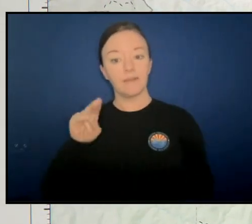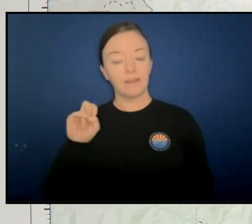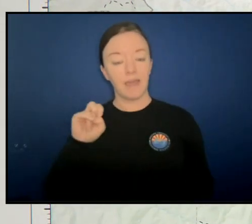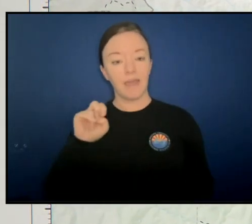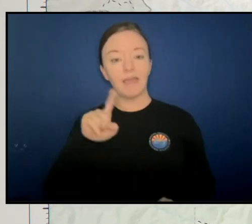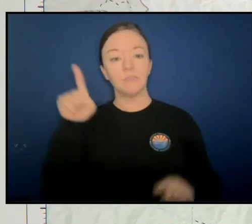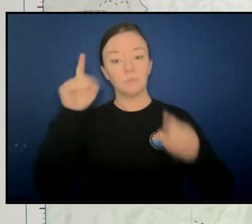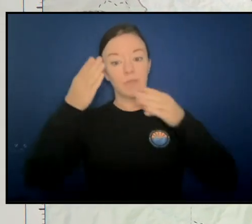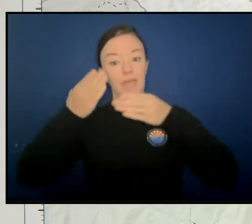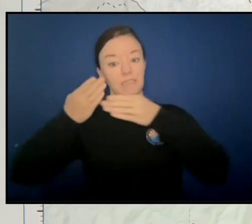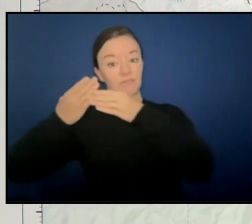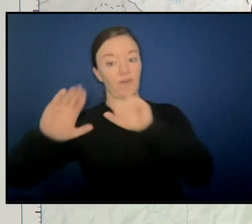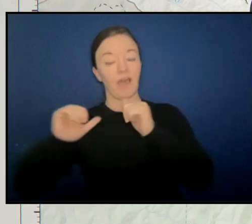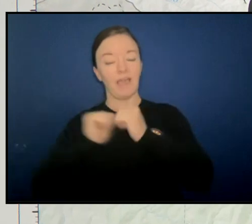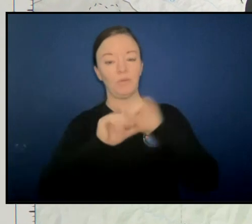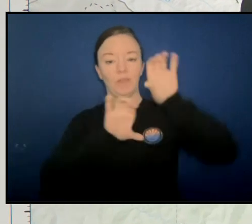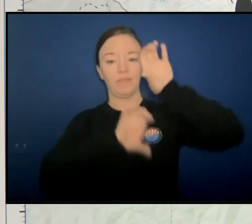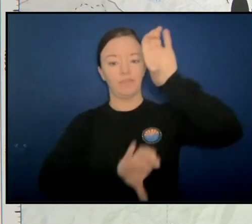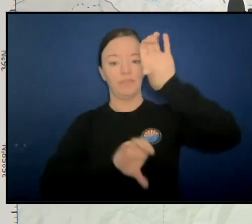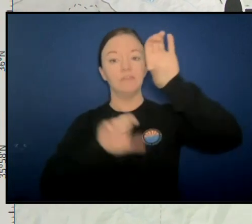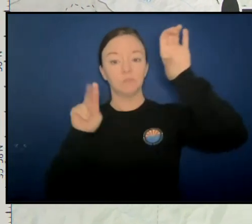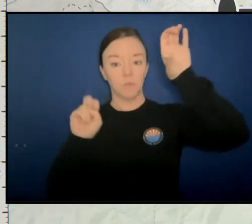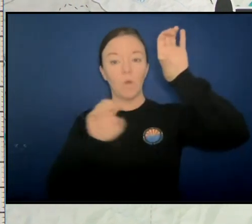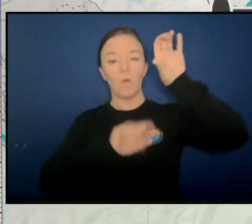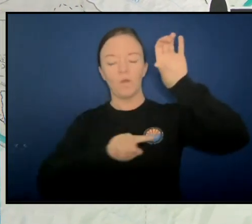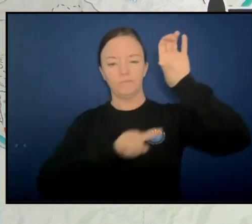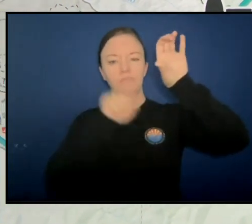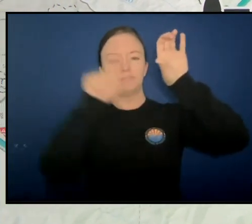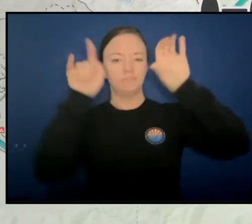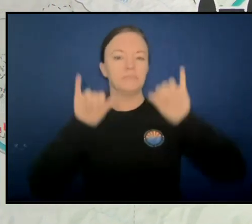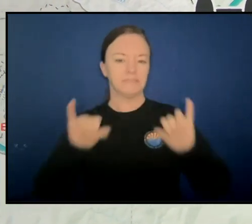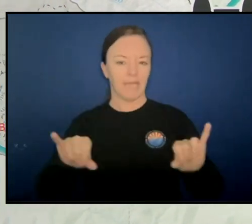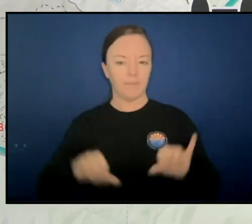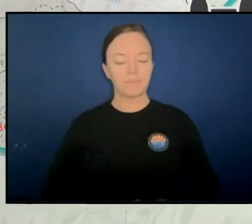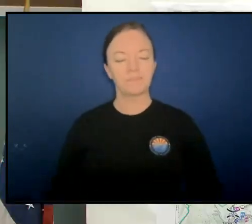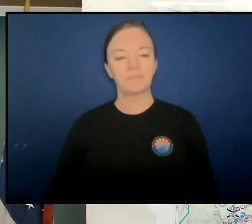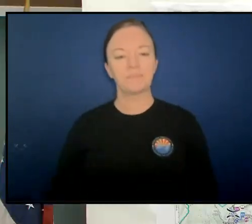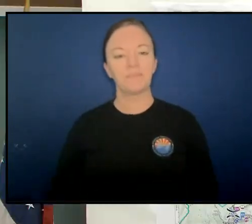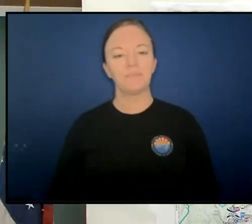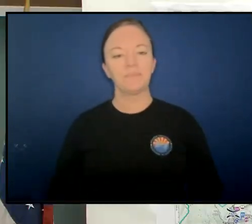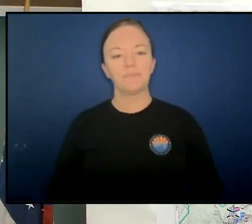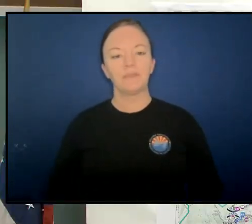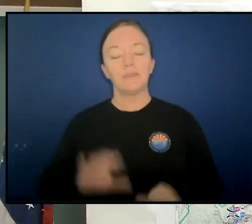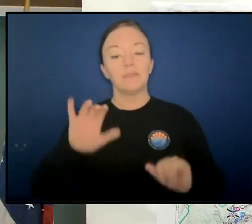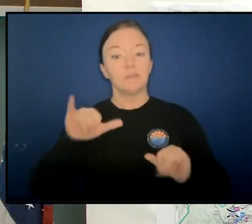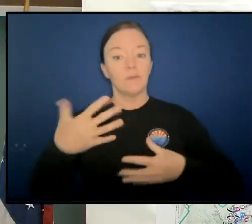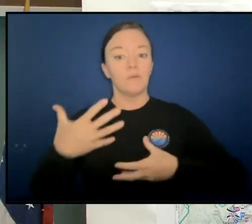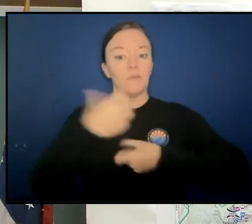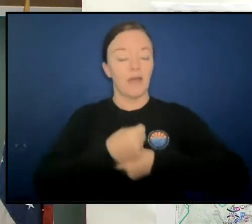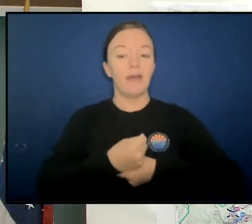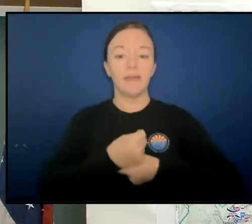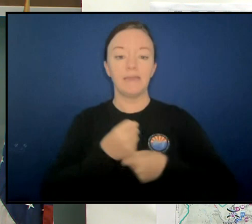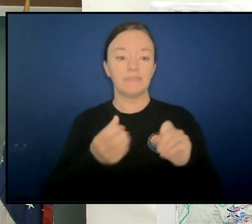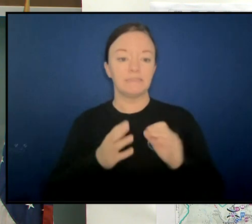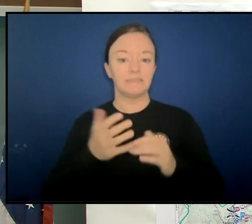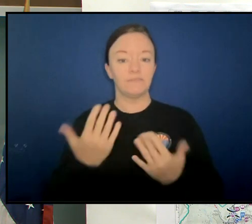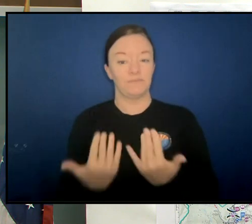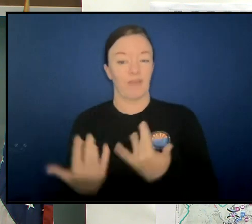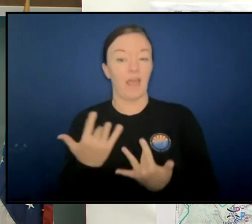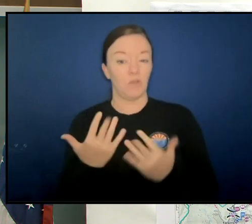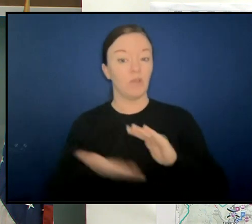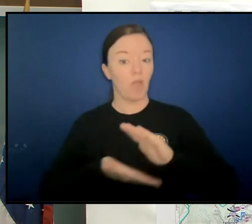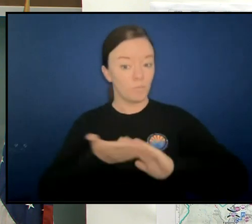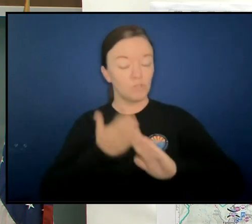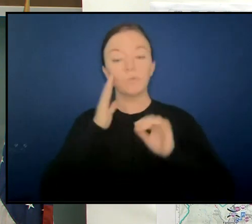with the branch or the zone break with the north zone. So that's kind of the general operation. The firing operation is going to continue